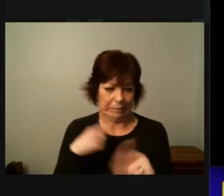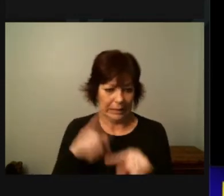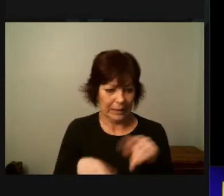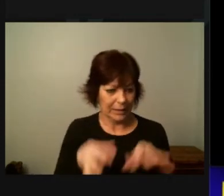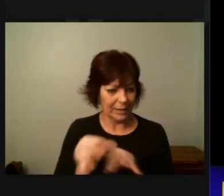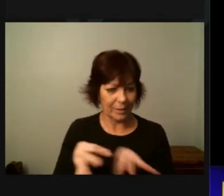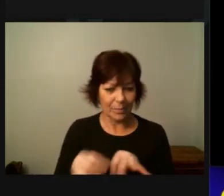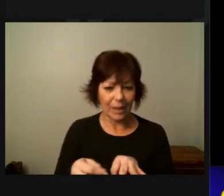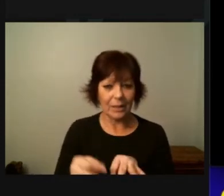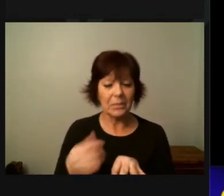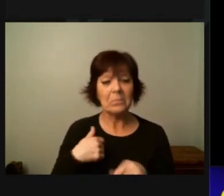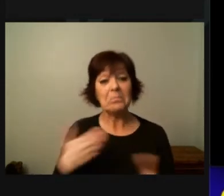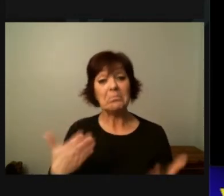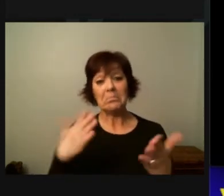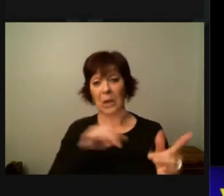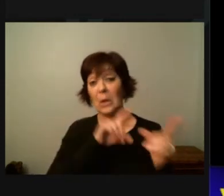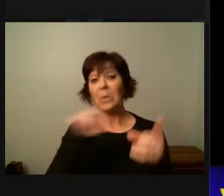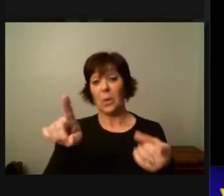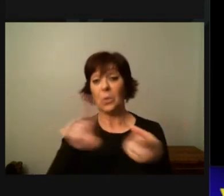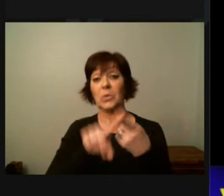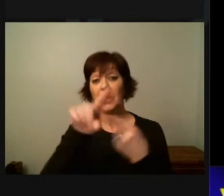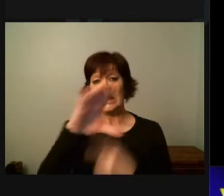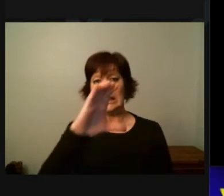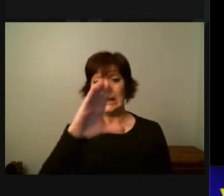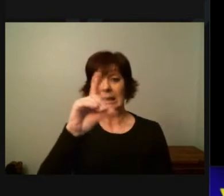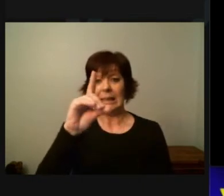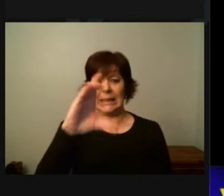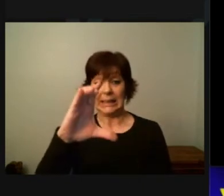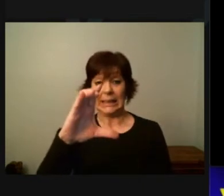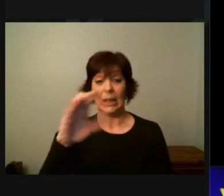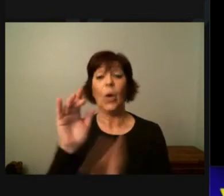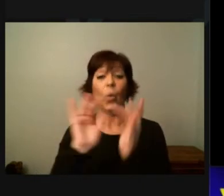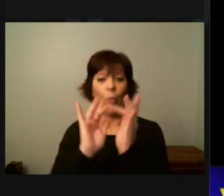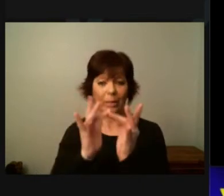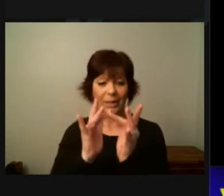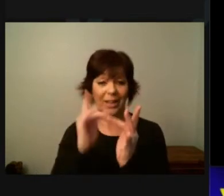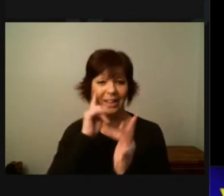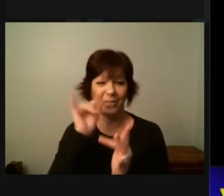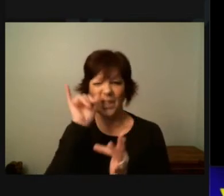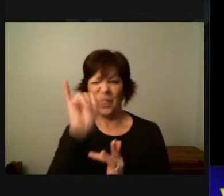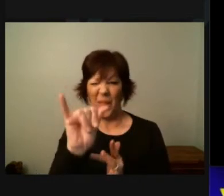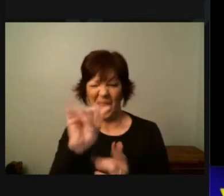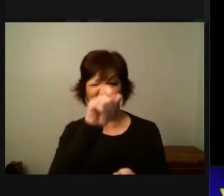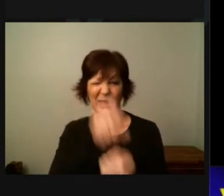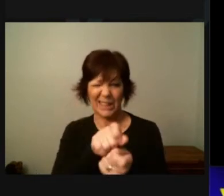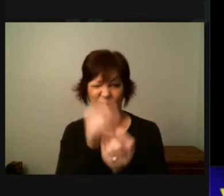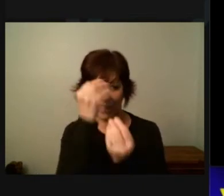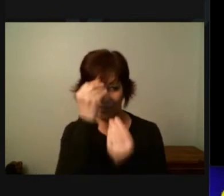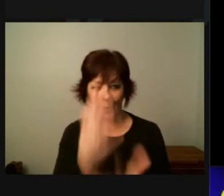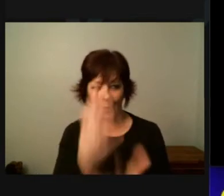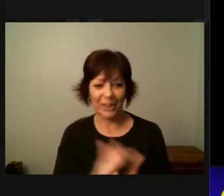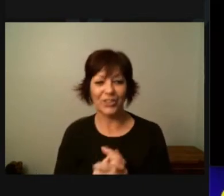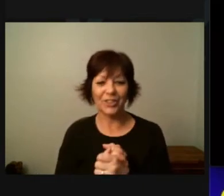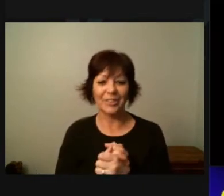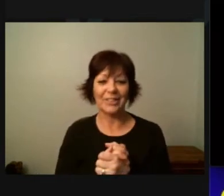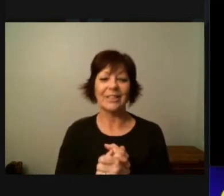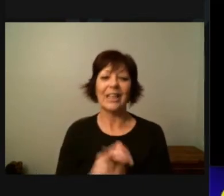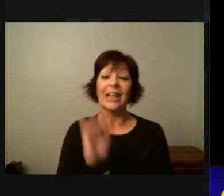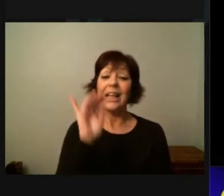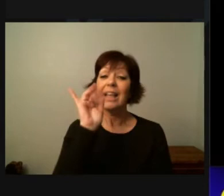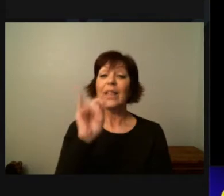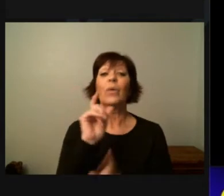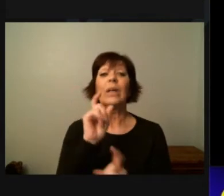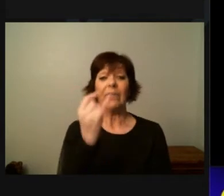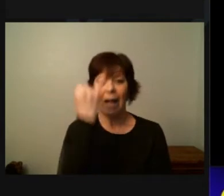the cdc.gov coronavirus website for those very specifics. And that will give you an